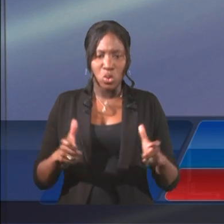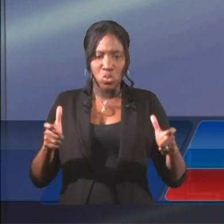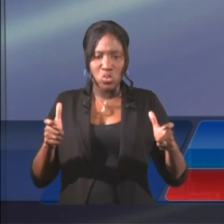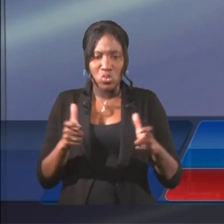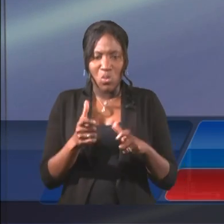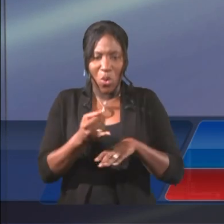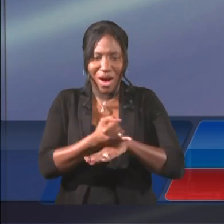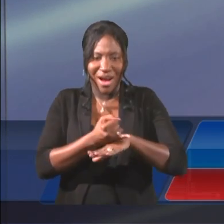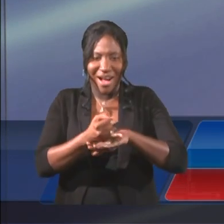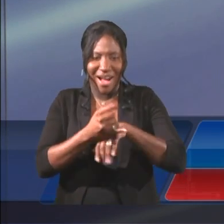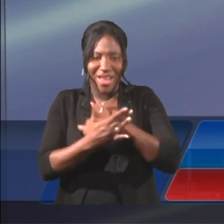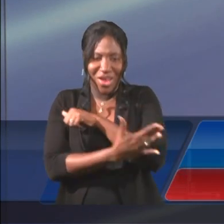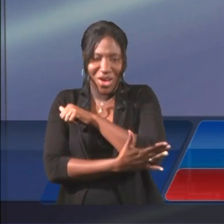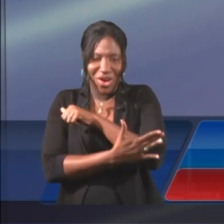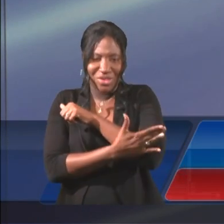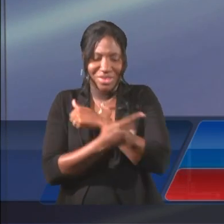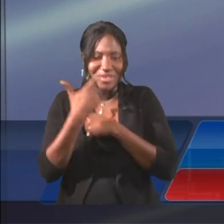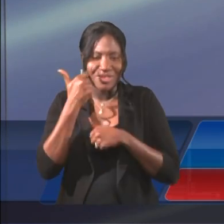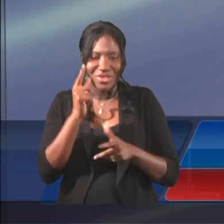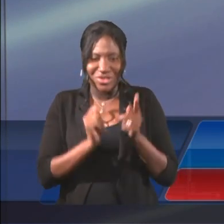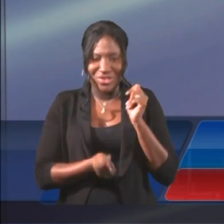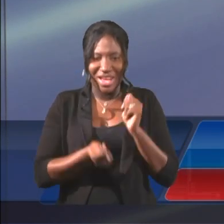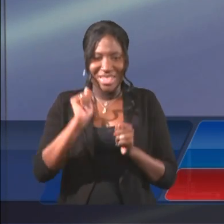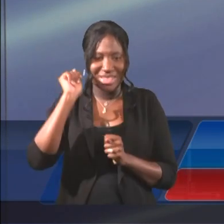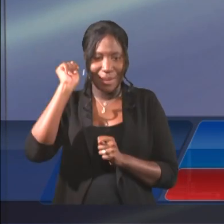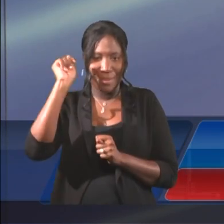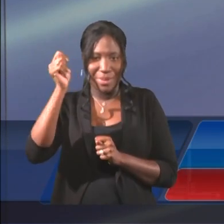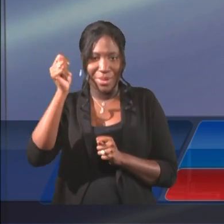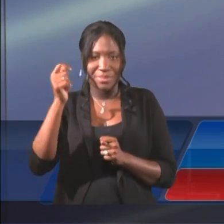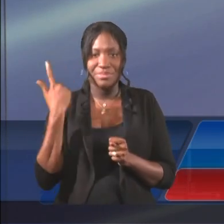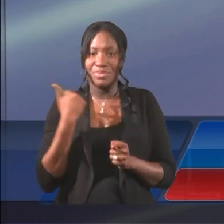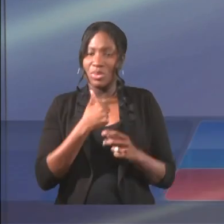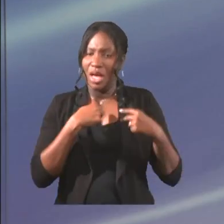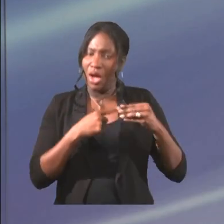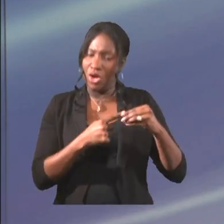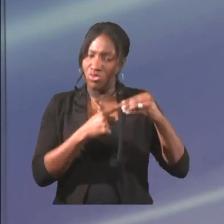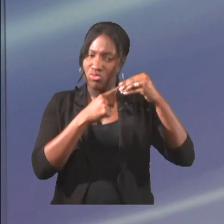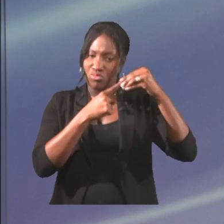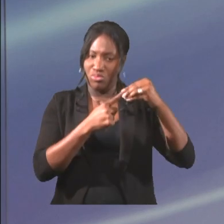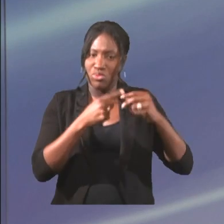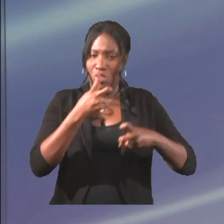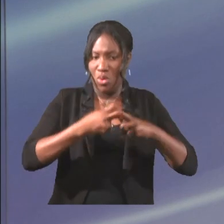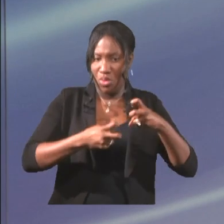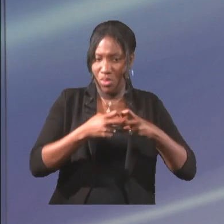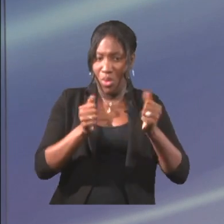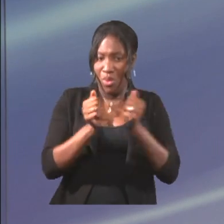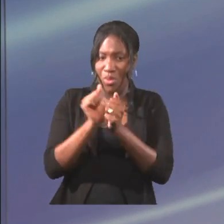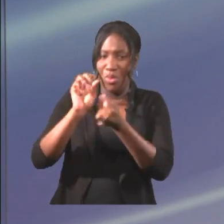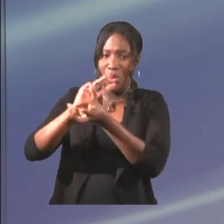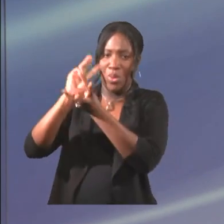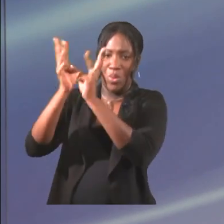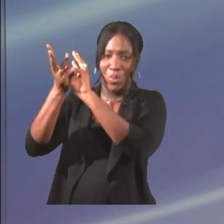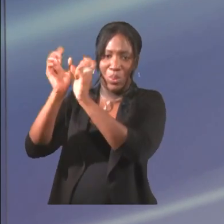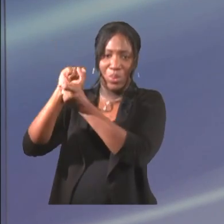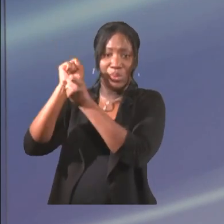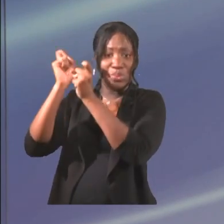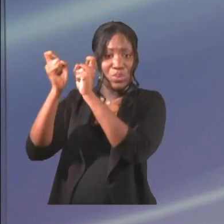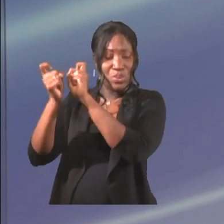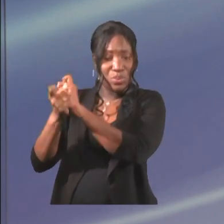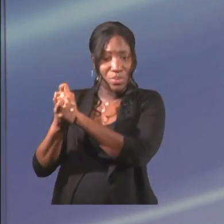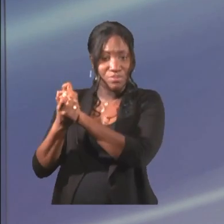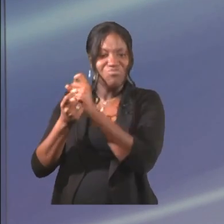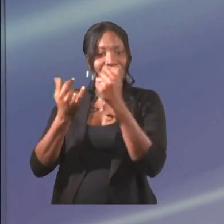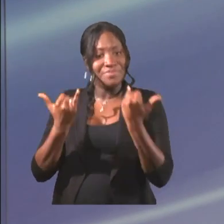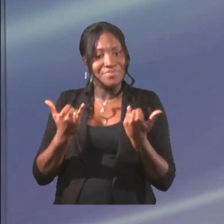Small island states like Trinidad and Tobago have unique challenges when it comes to global warming and climate change.